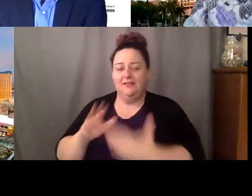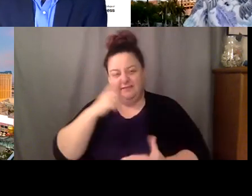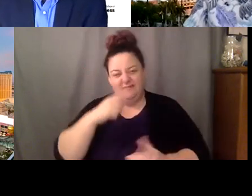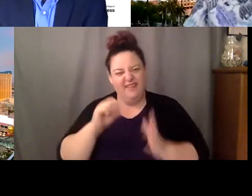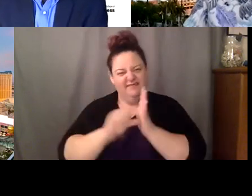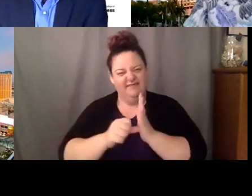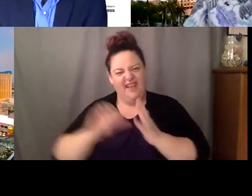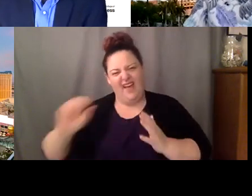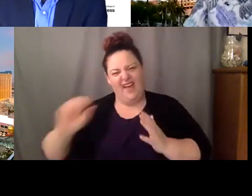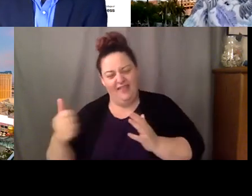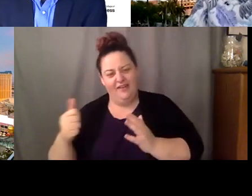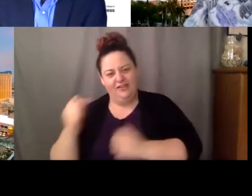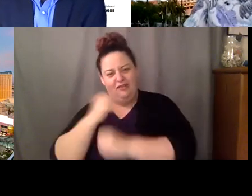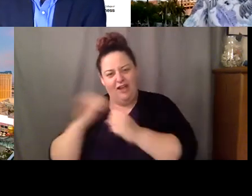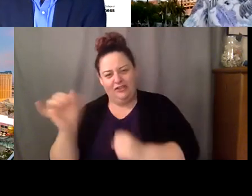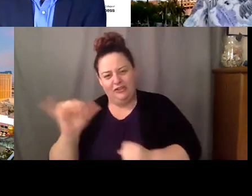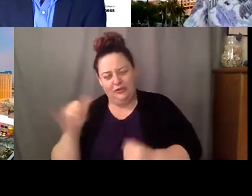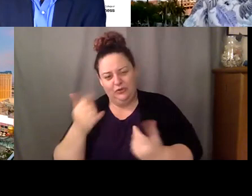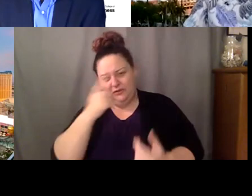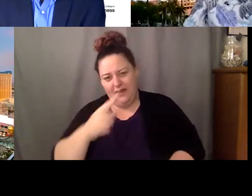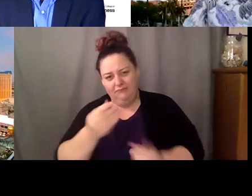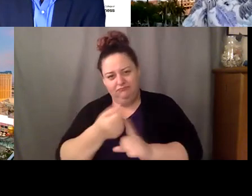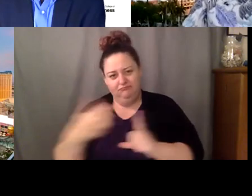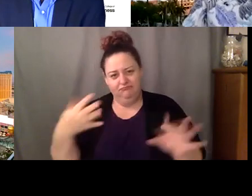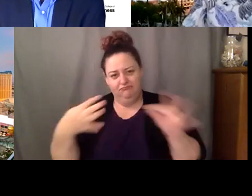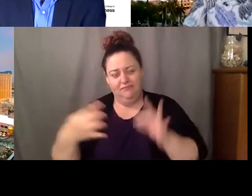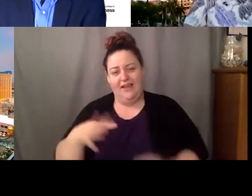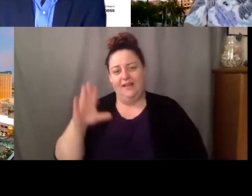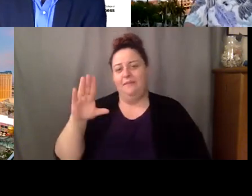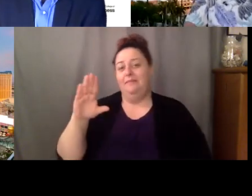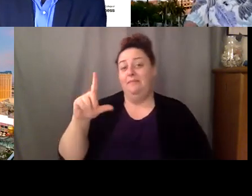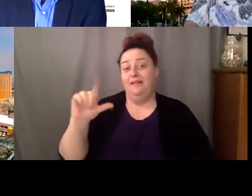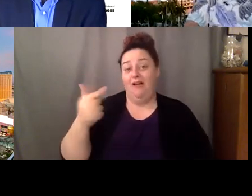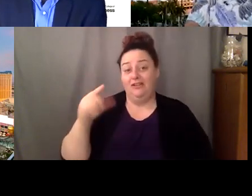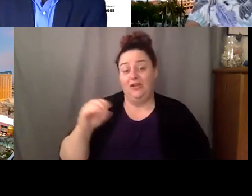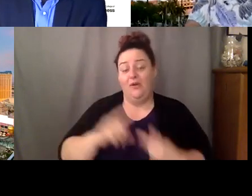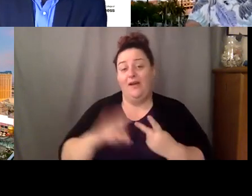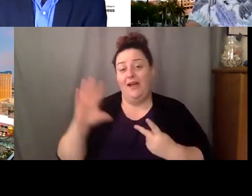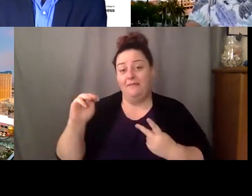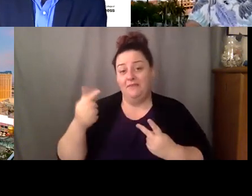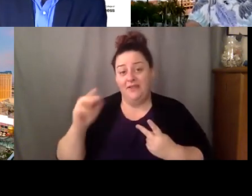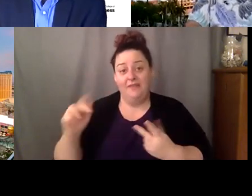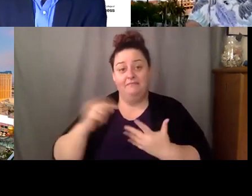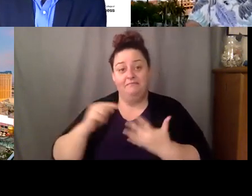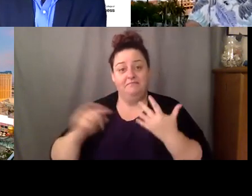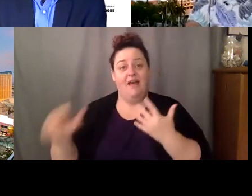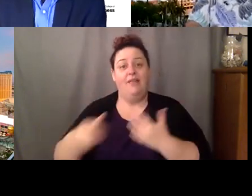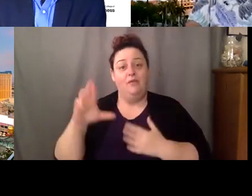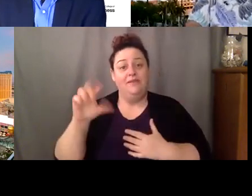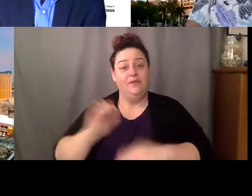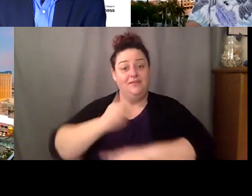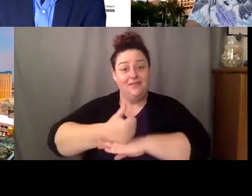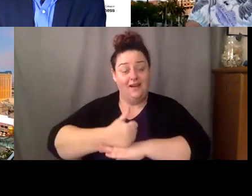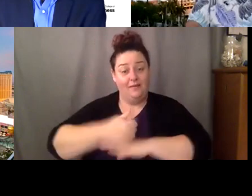other strategies or that one in general, how the Bellagio or MGM Resorts in general has implemented, you